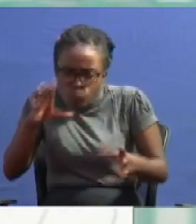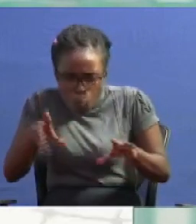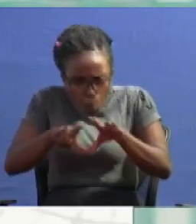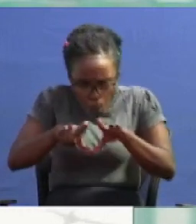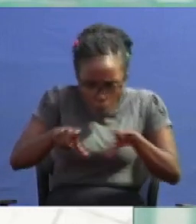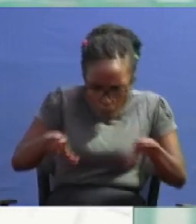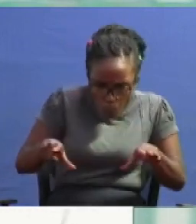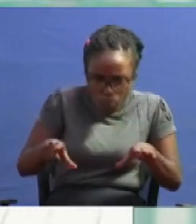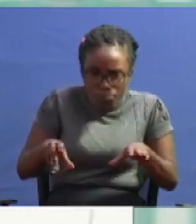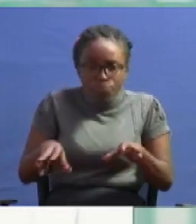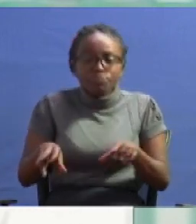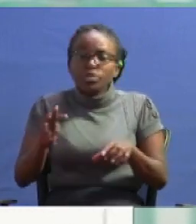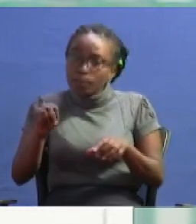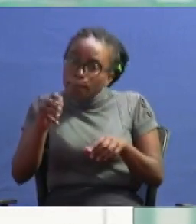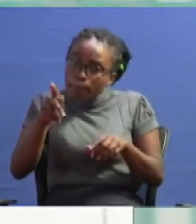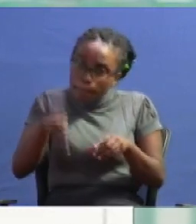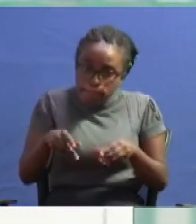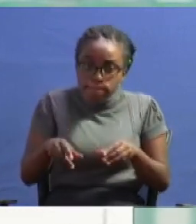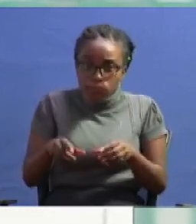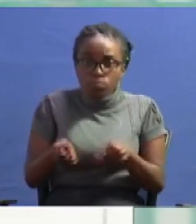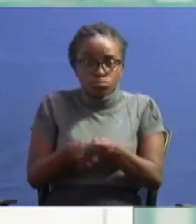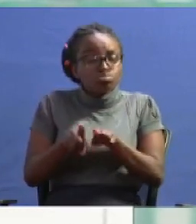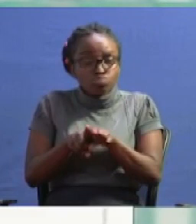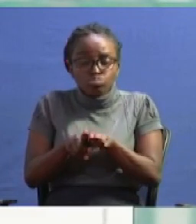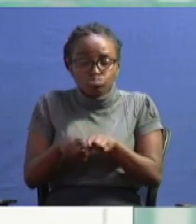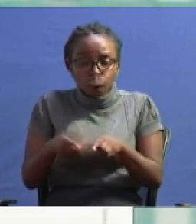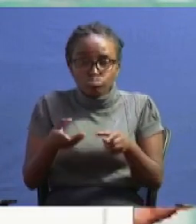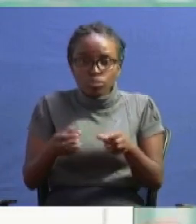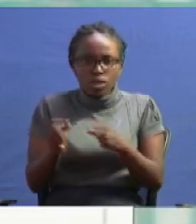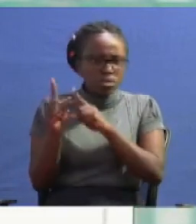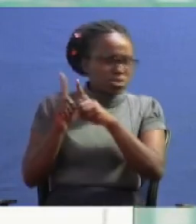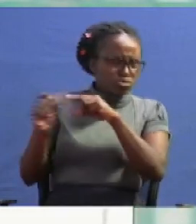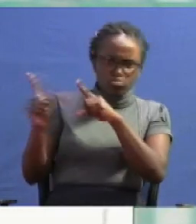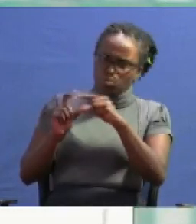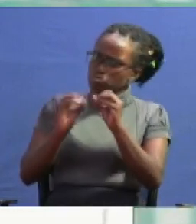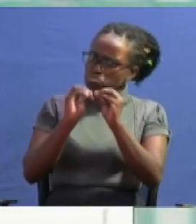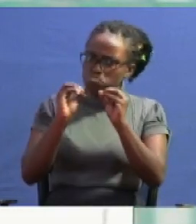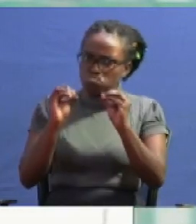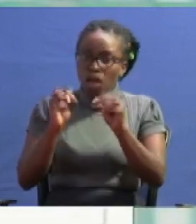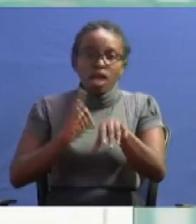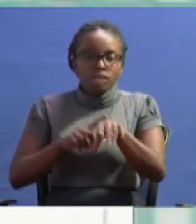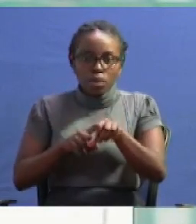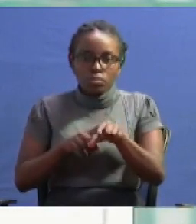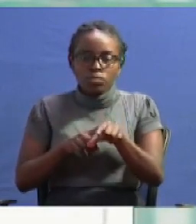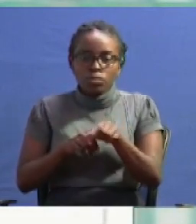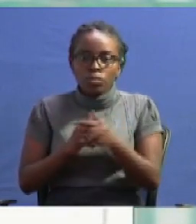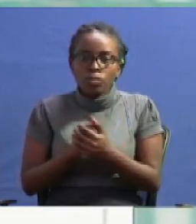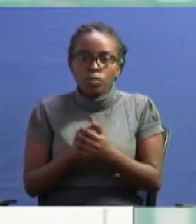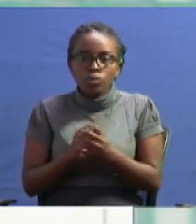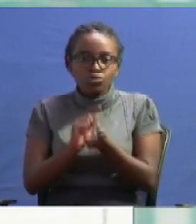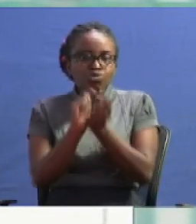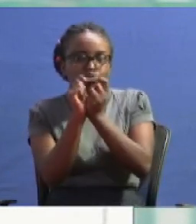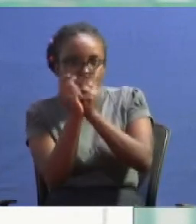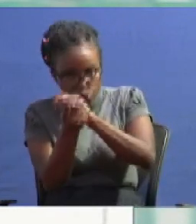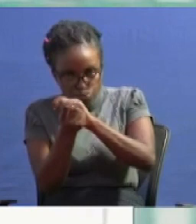parliament. And that is why you see him, he is able now to start. You have seen the transition. Everybody has seen the transition,